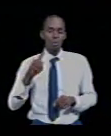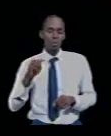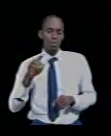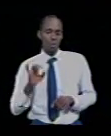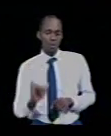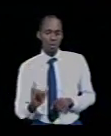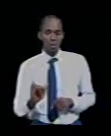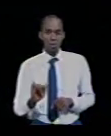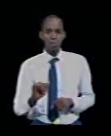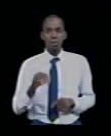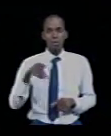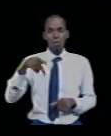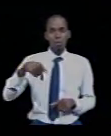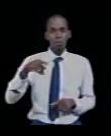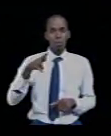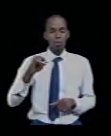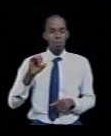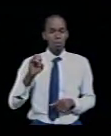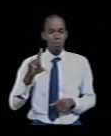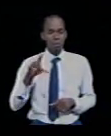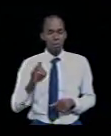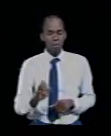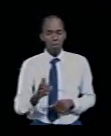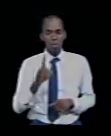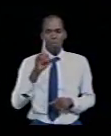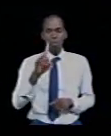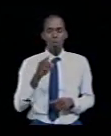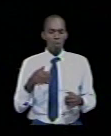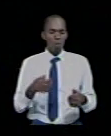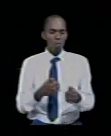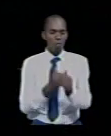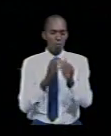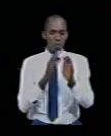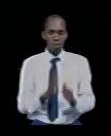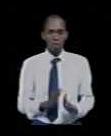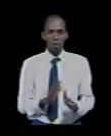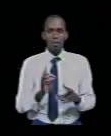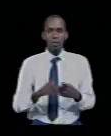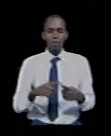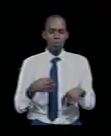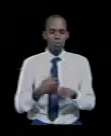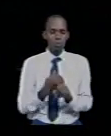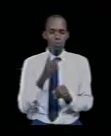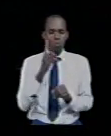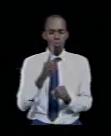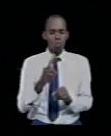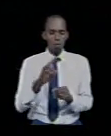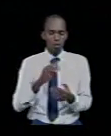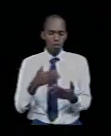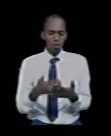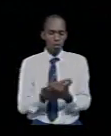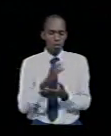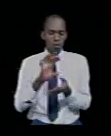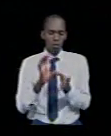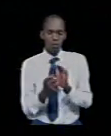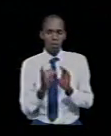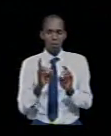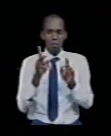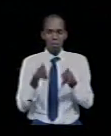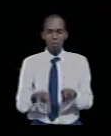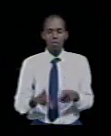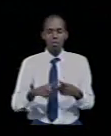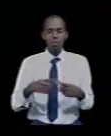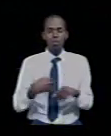make one follower, to make one convert, to make one